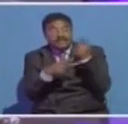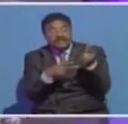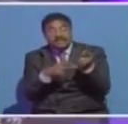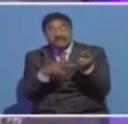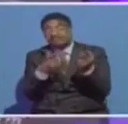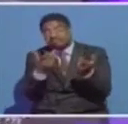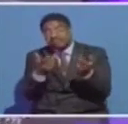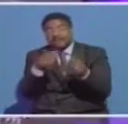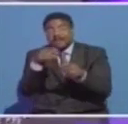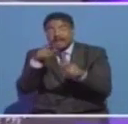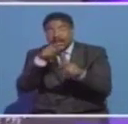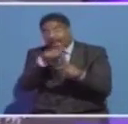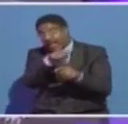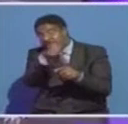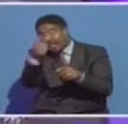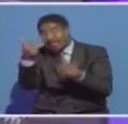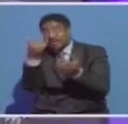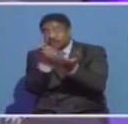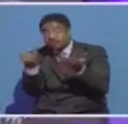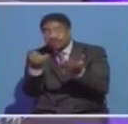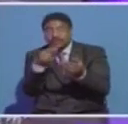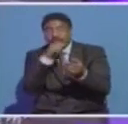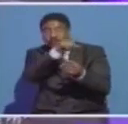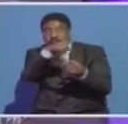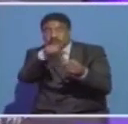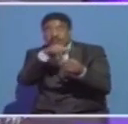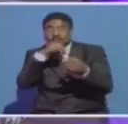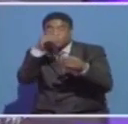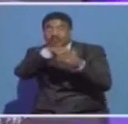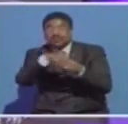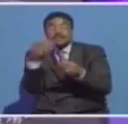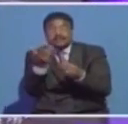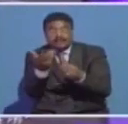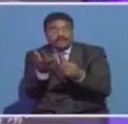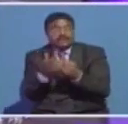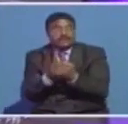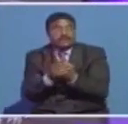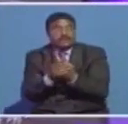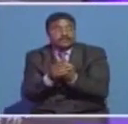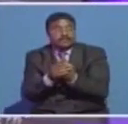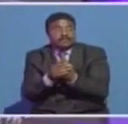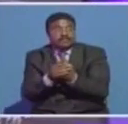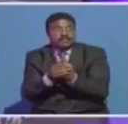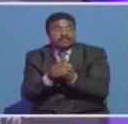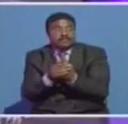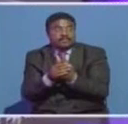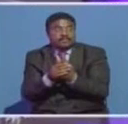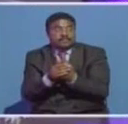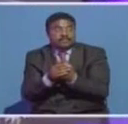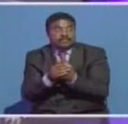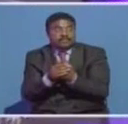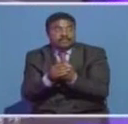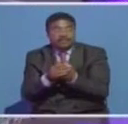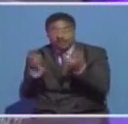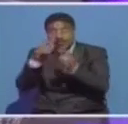other issues that have not been laid out in the Yellow Book, and that's where we fall. So when